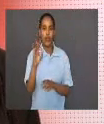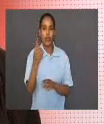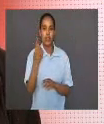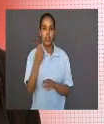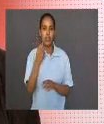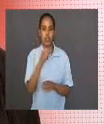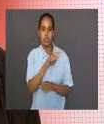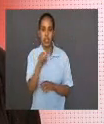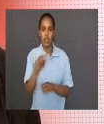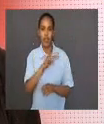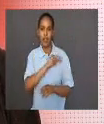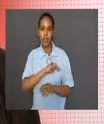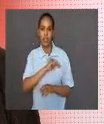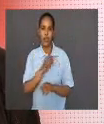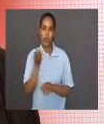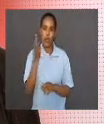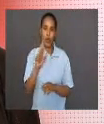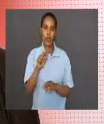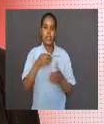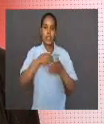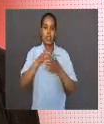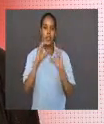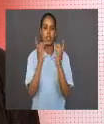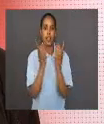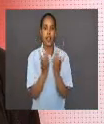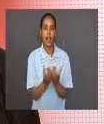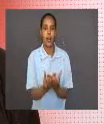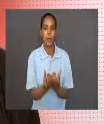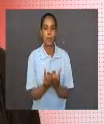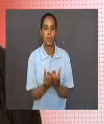their nature or surface area,